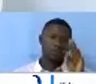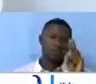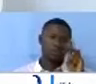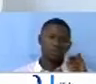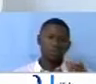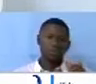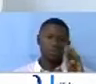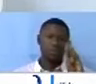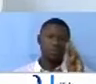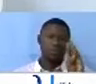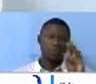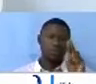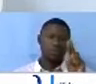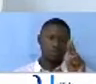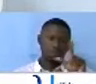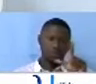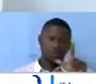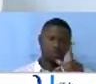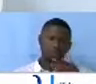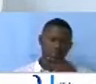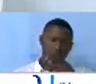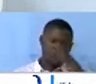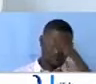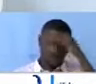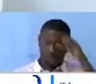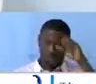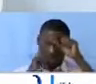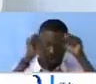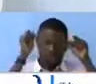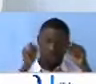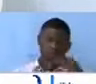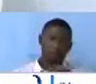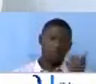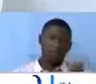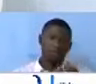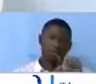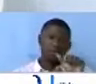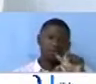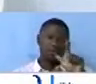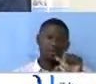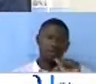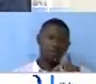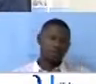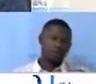And Alhaji Martin as well. He was present there at the panel, wasn't he?